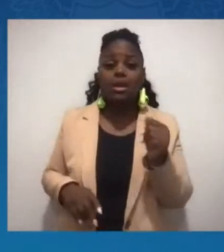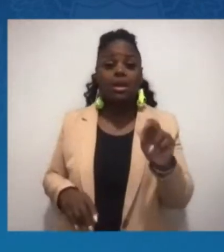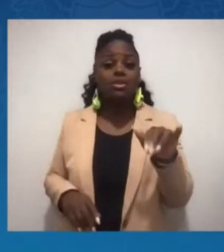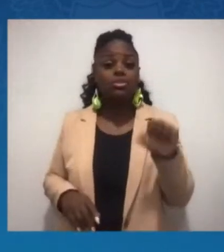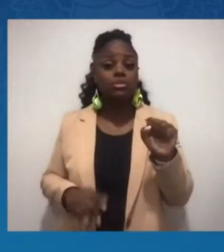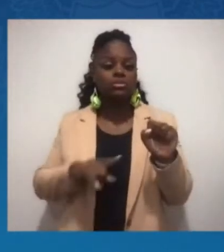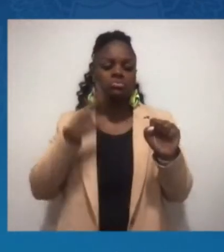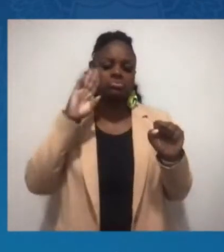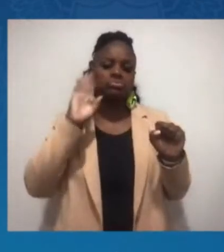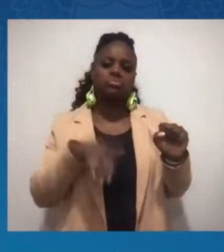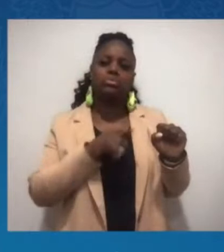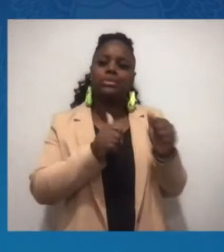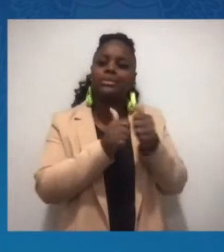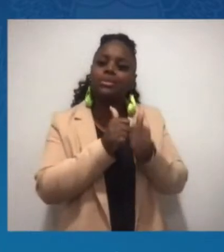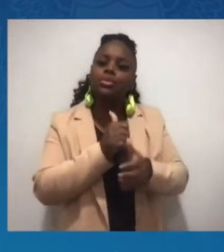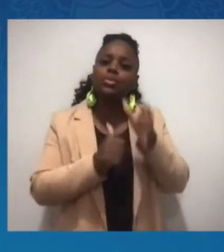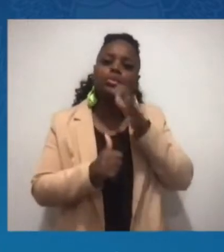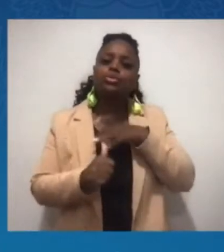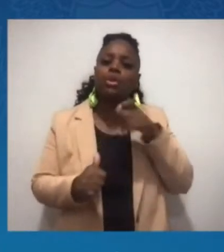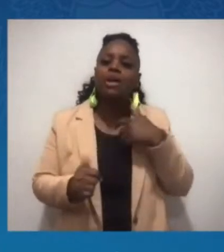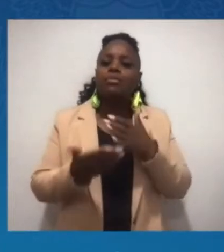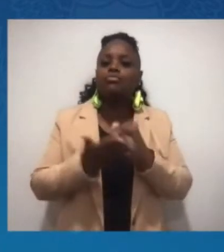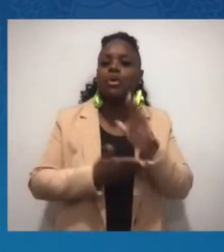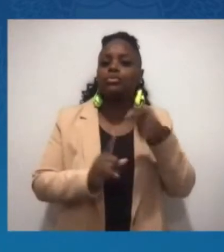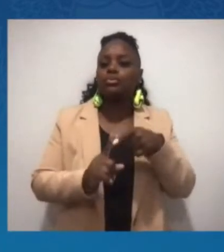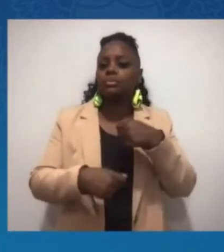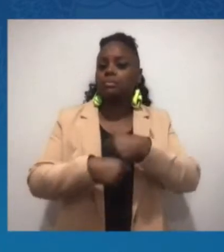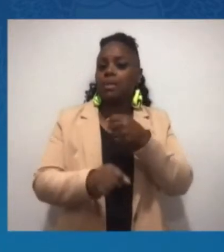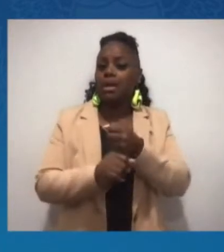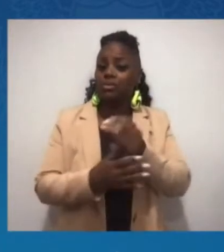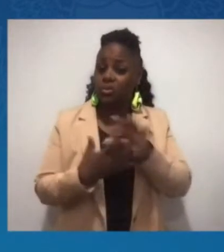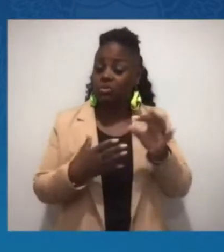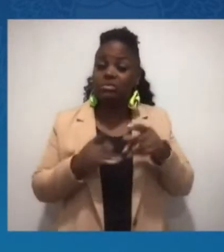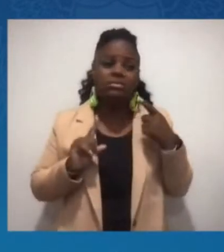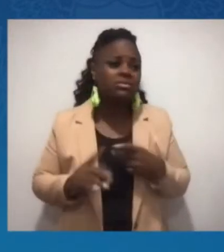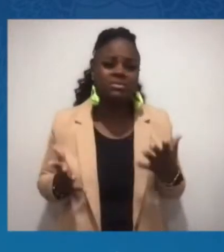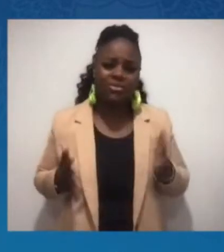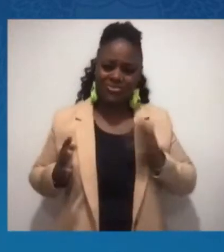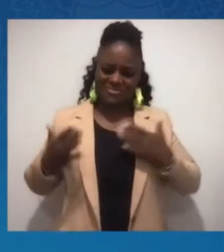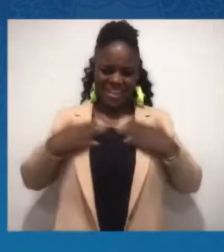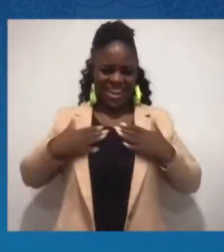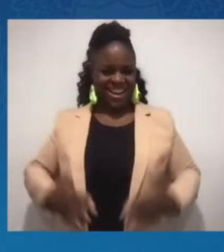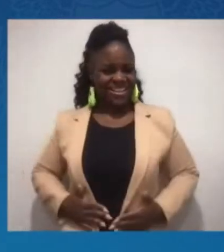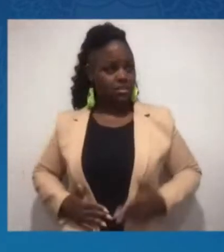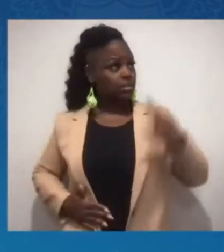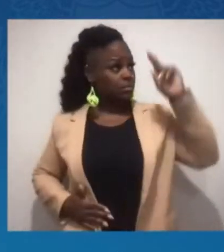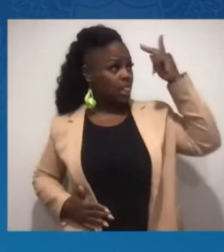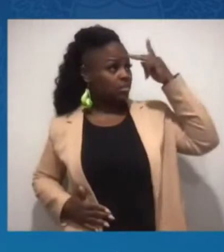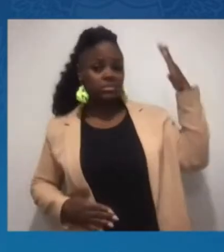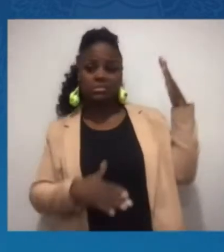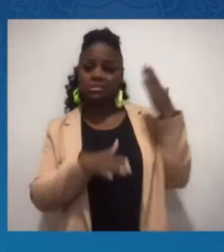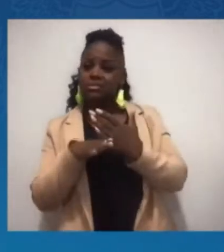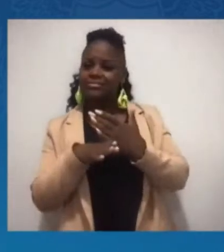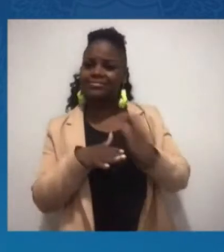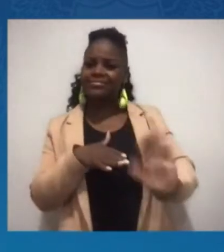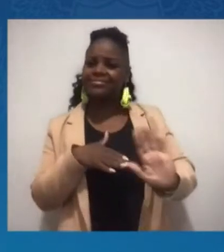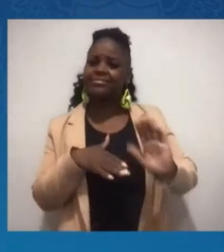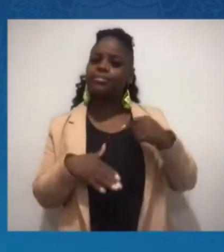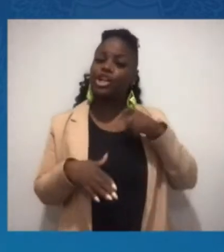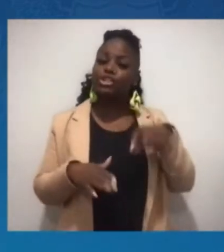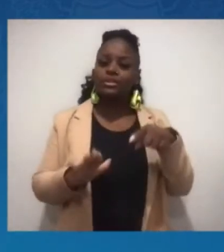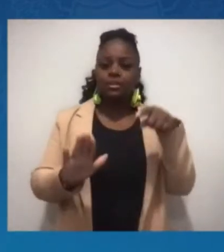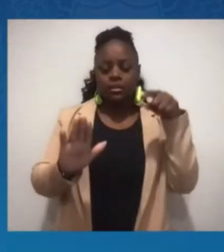their lives, families, and futures without political interference. And she's deeply committed to protecting the right to abortion,